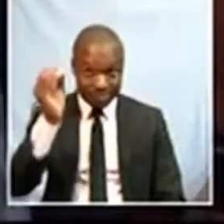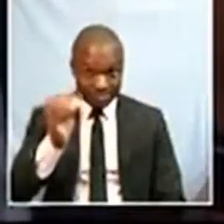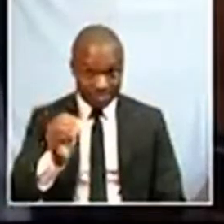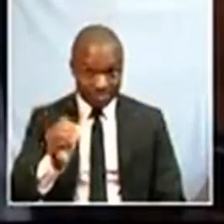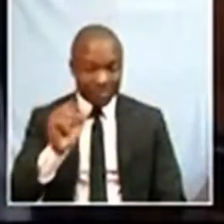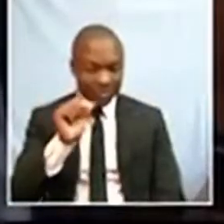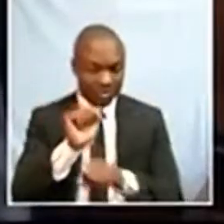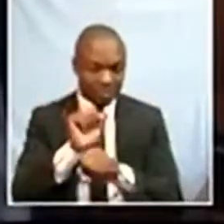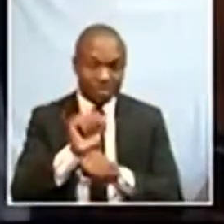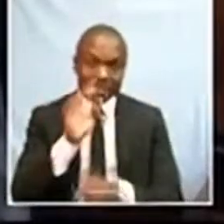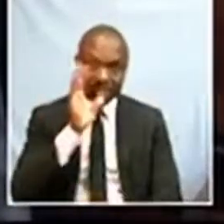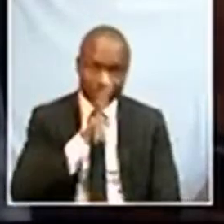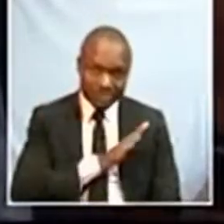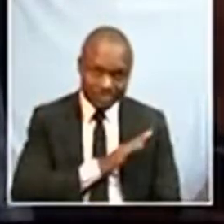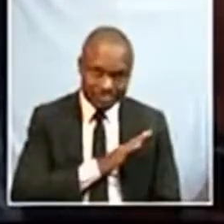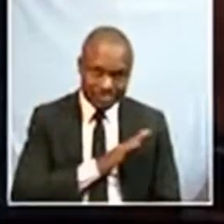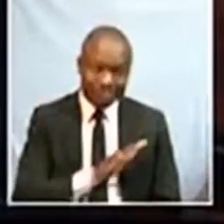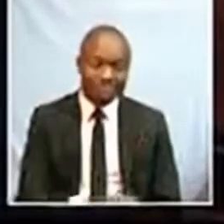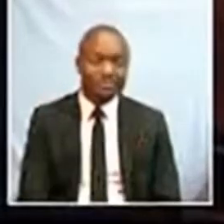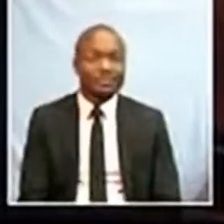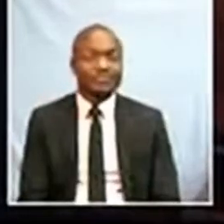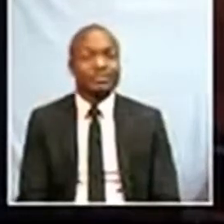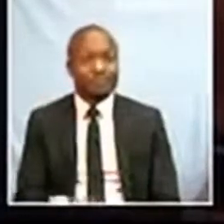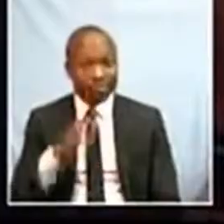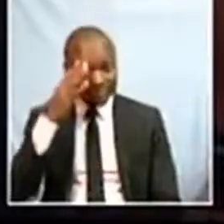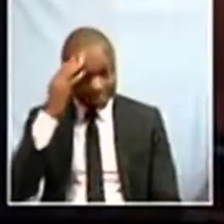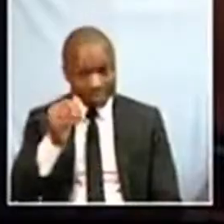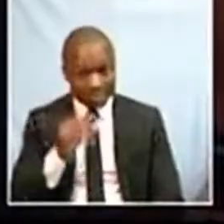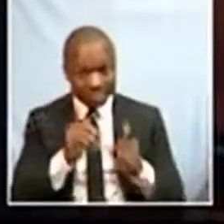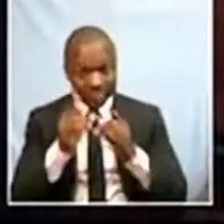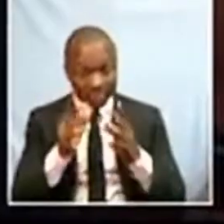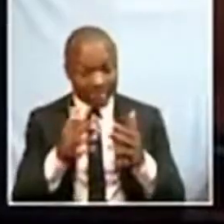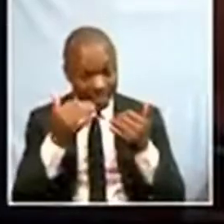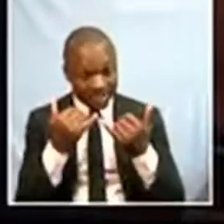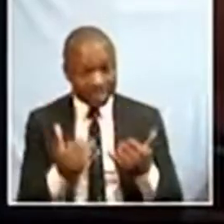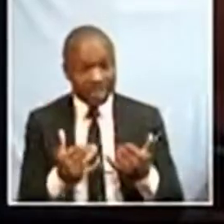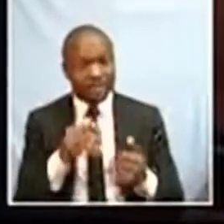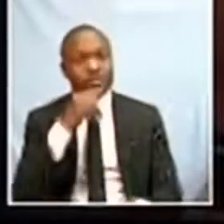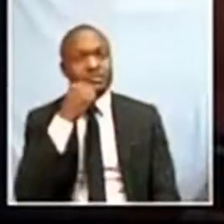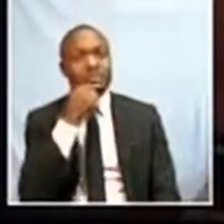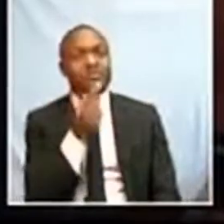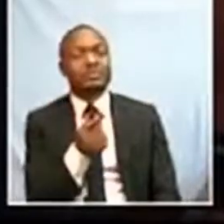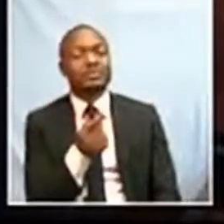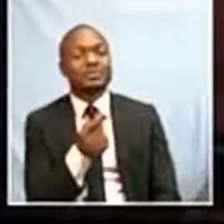work done. No wonder the director was now coming to say